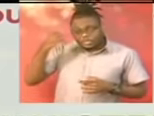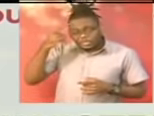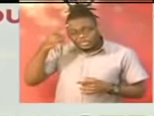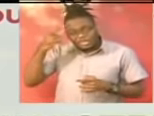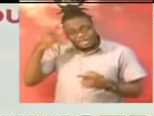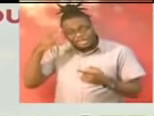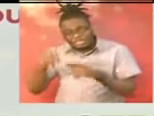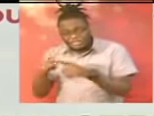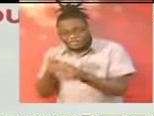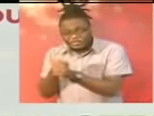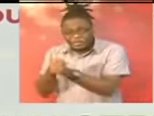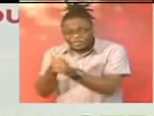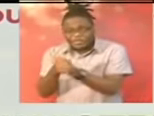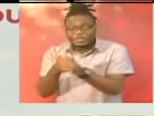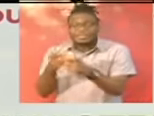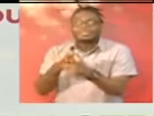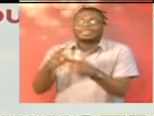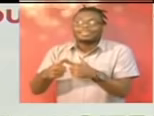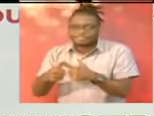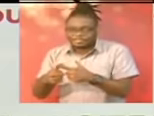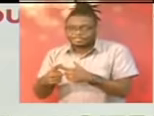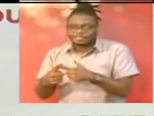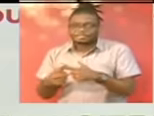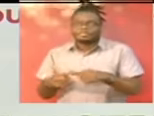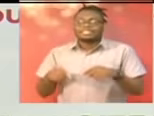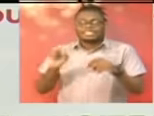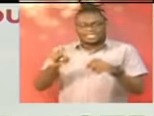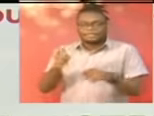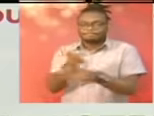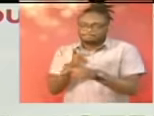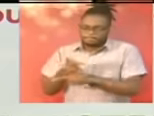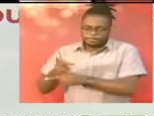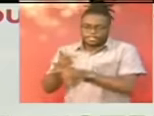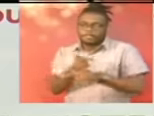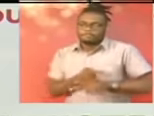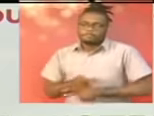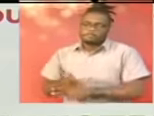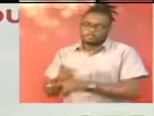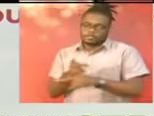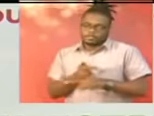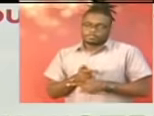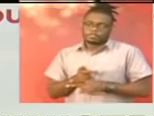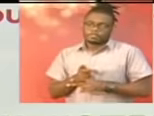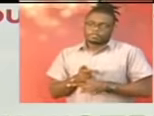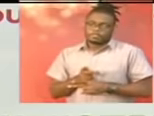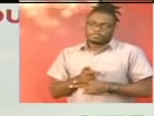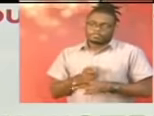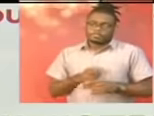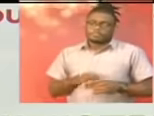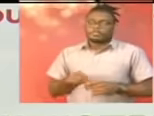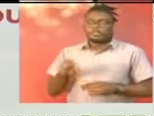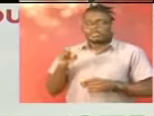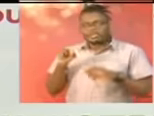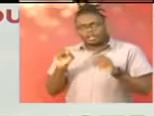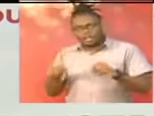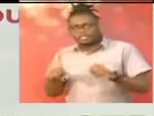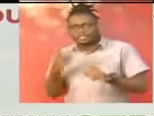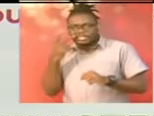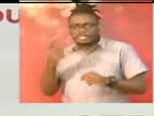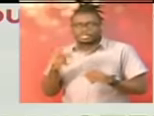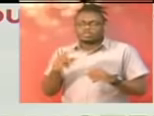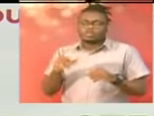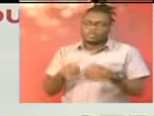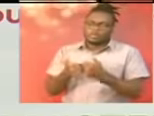give everybody in terms of little things that we can do to reduce the risk of transmission. And, of course, we want to encourage the